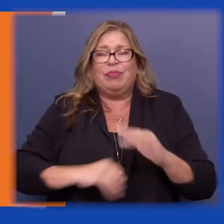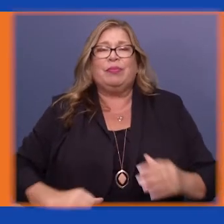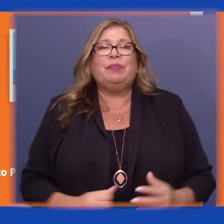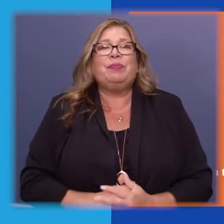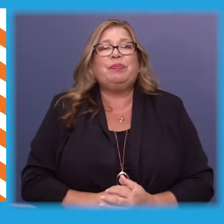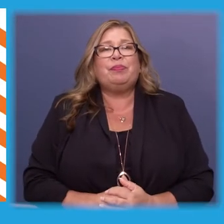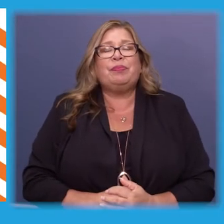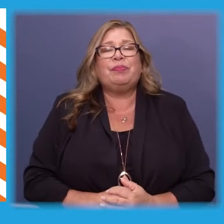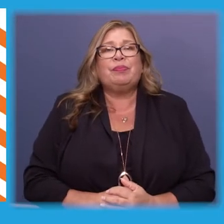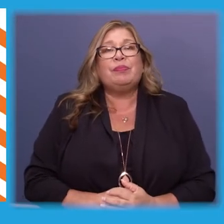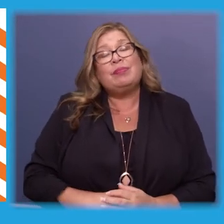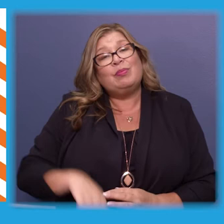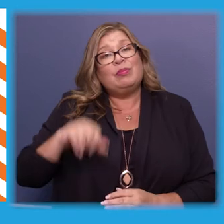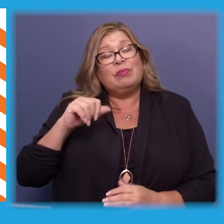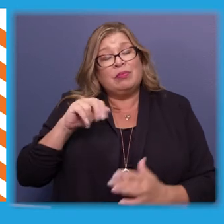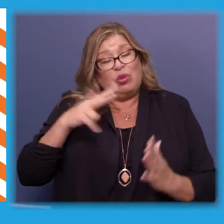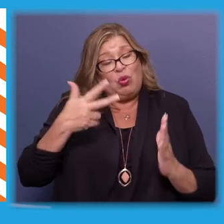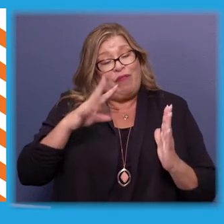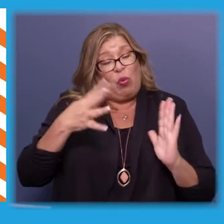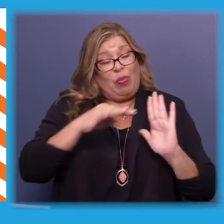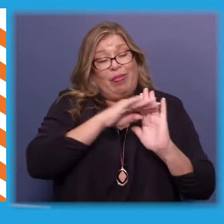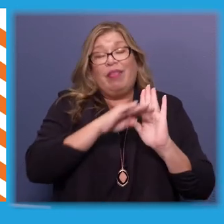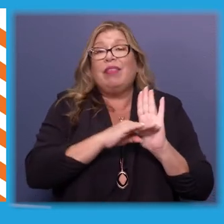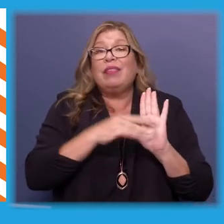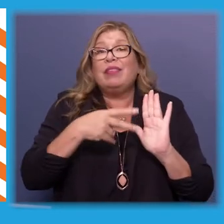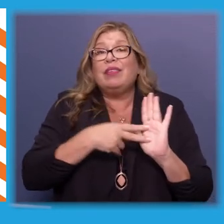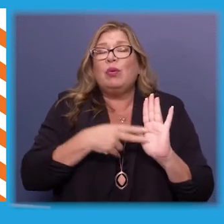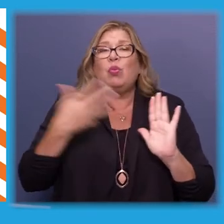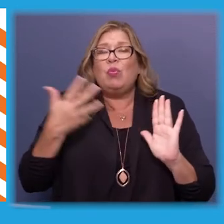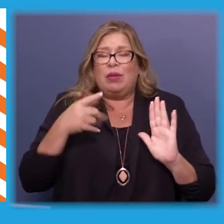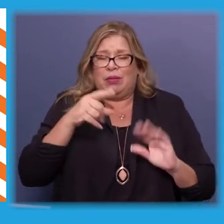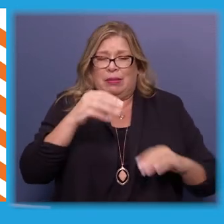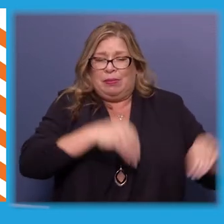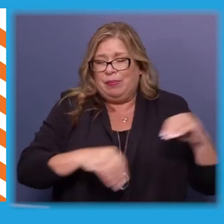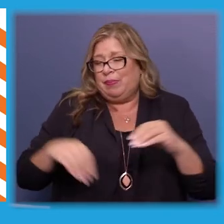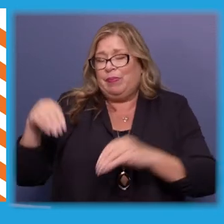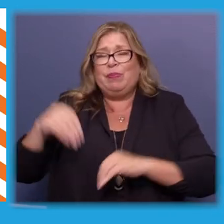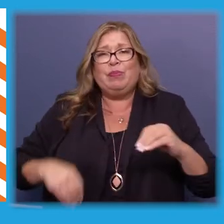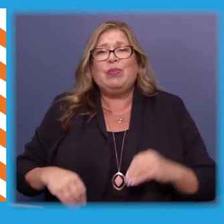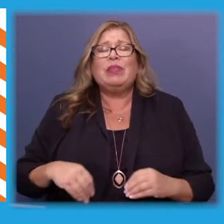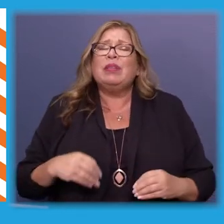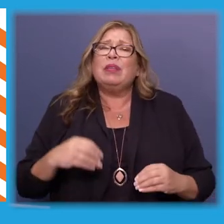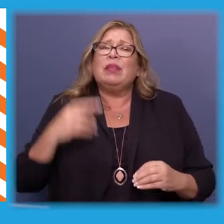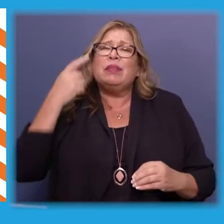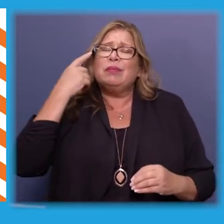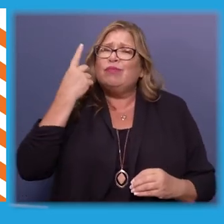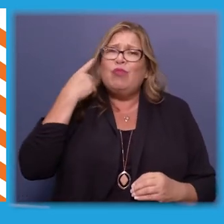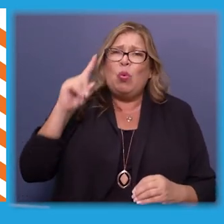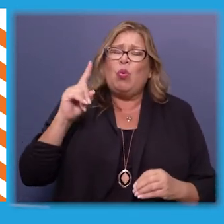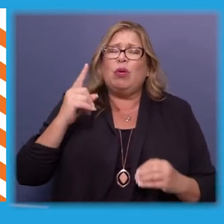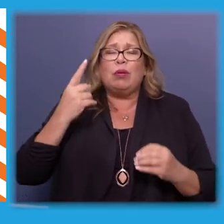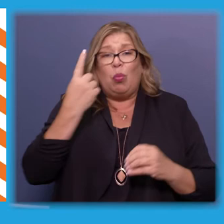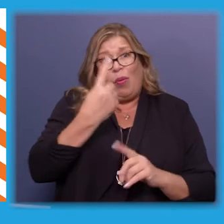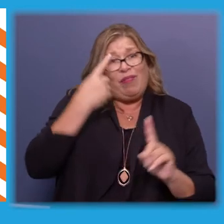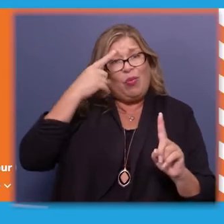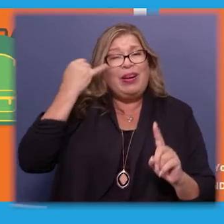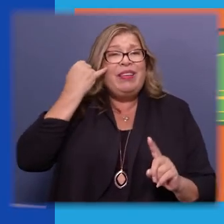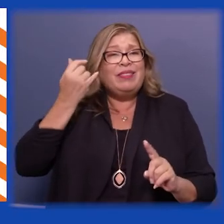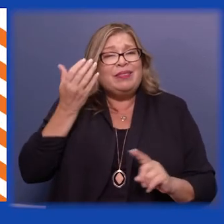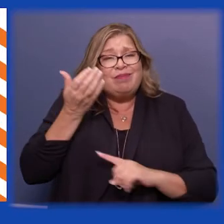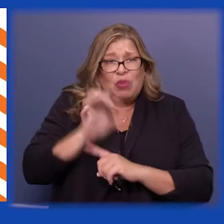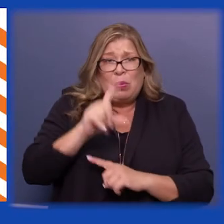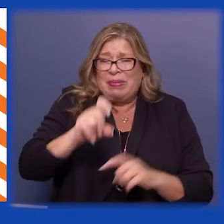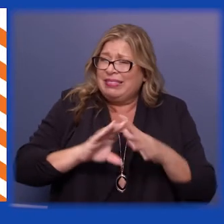Then third and fourth, put together a go bag or a stay box in the event that you have to shelter in